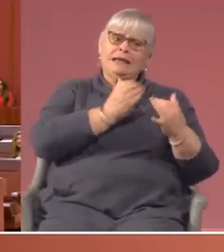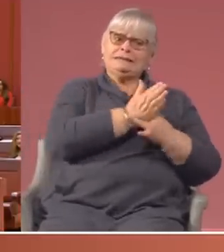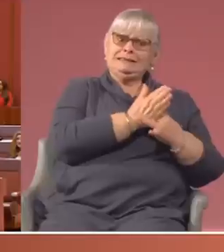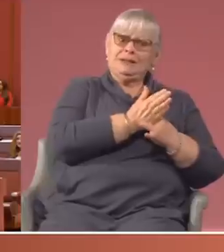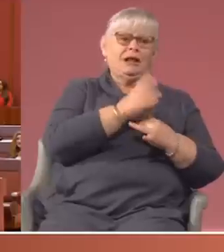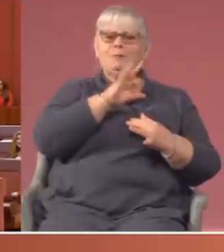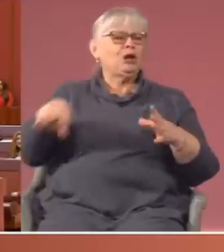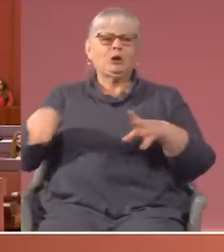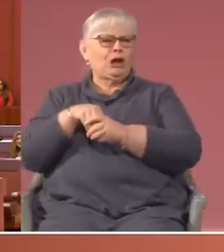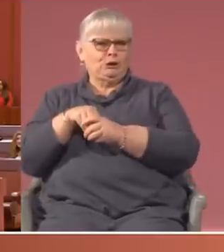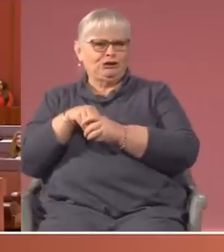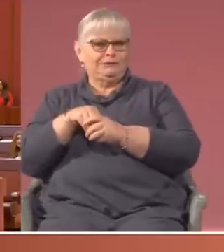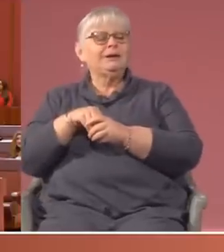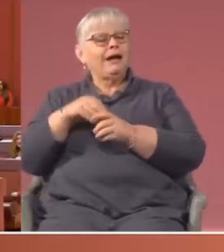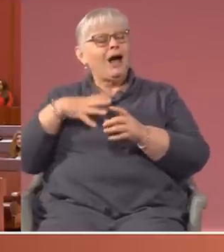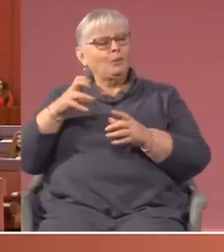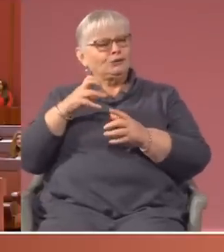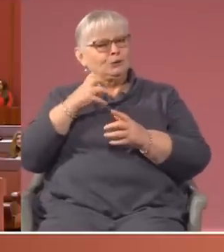In future, I hope we can achieve both.